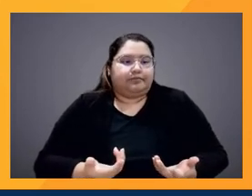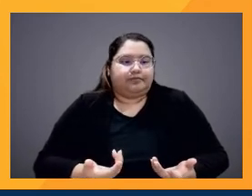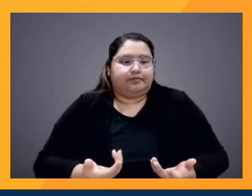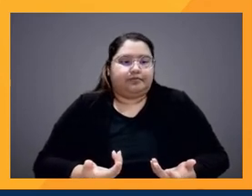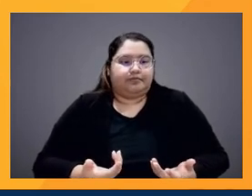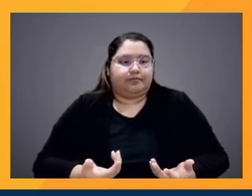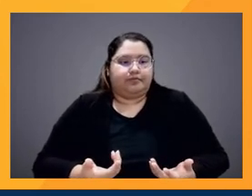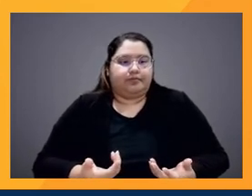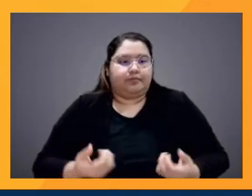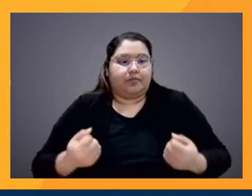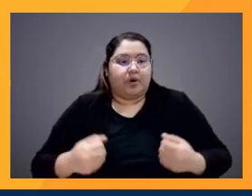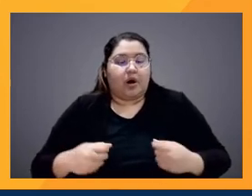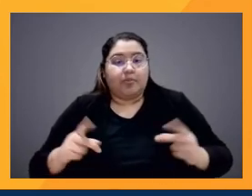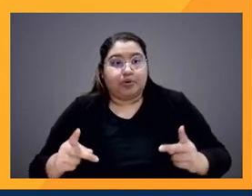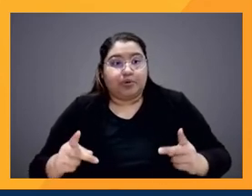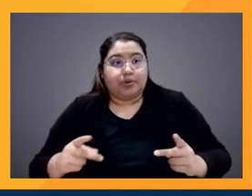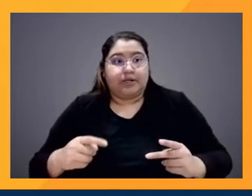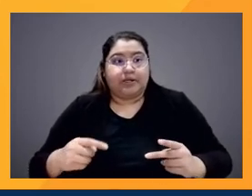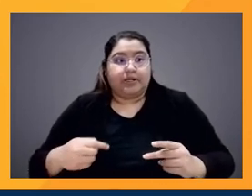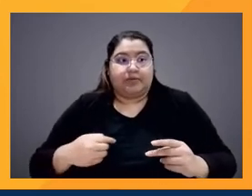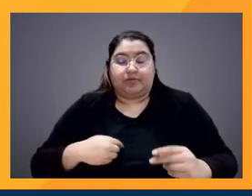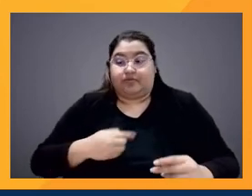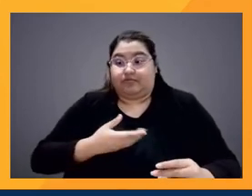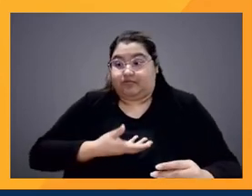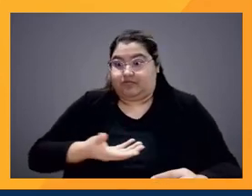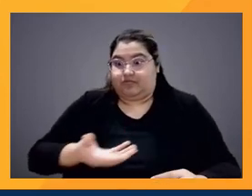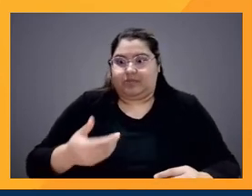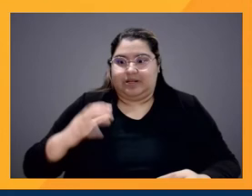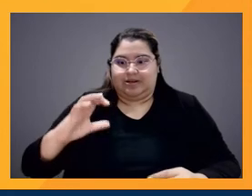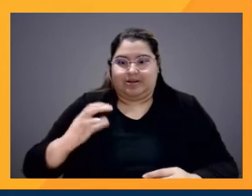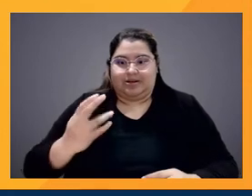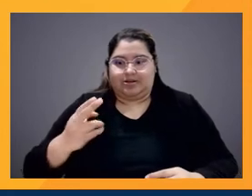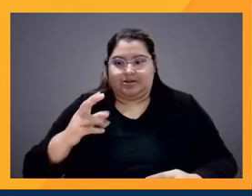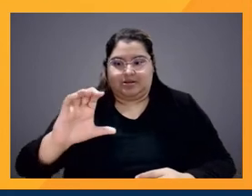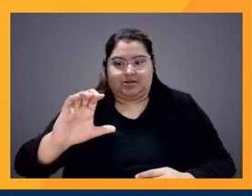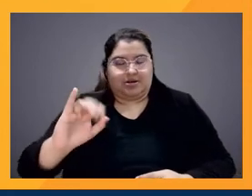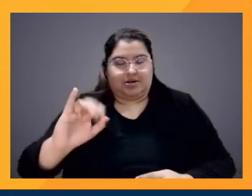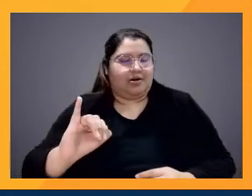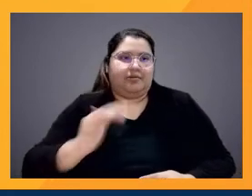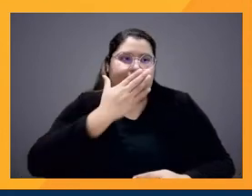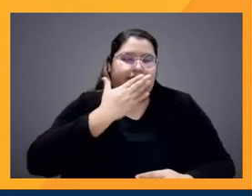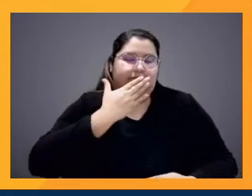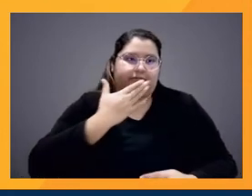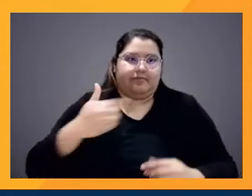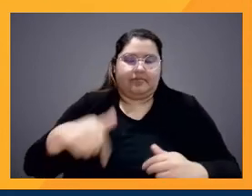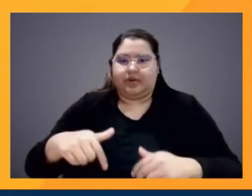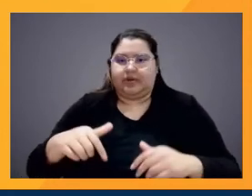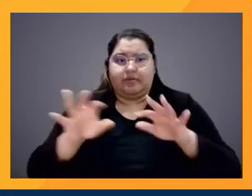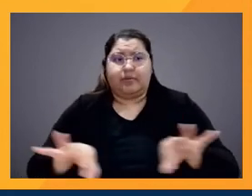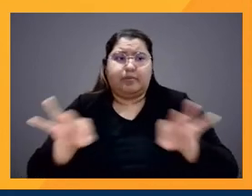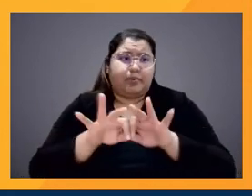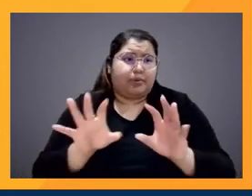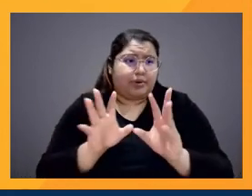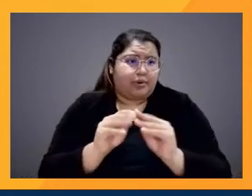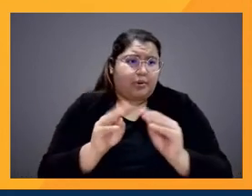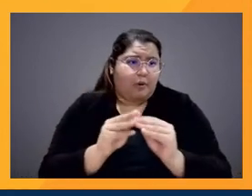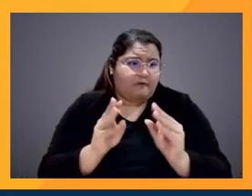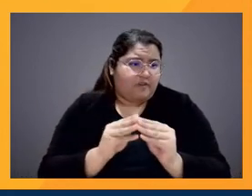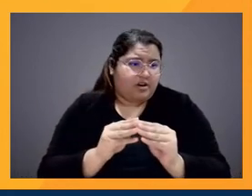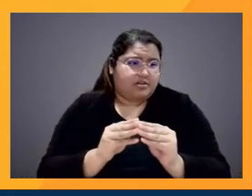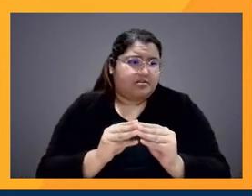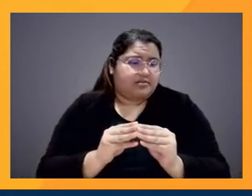equitable economic recovery. And it's going to take that partnership. And so the question is, how can the private and public sector work together